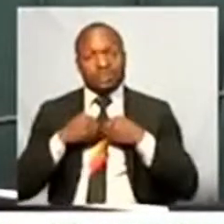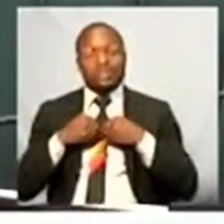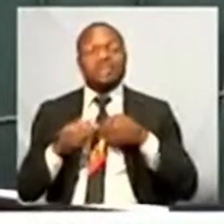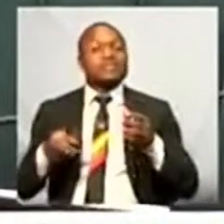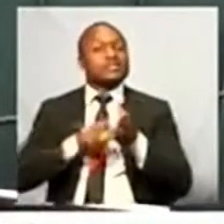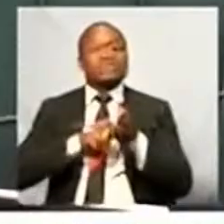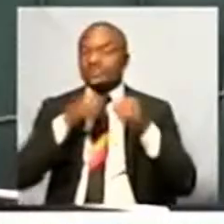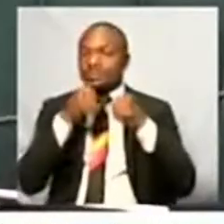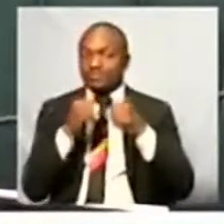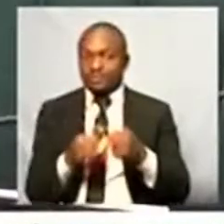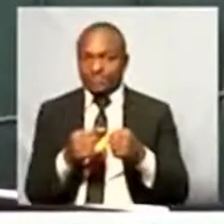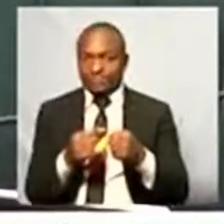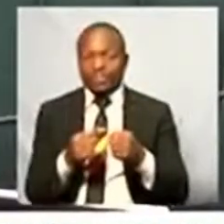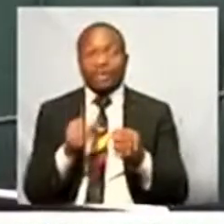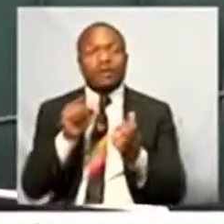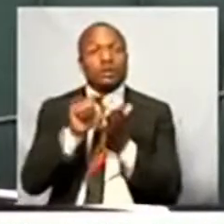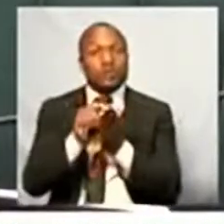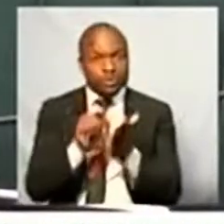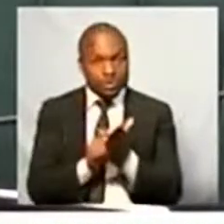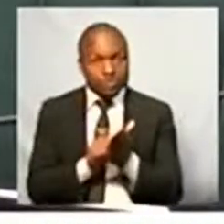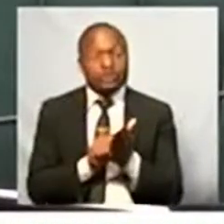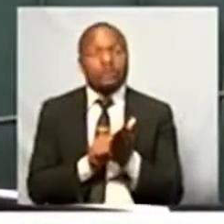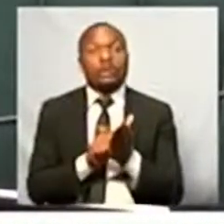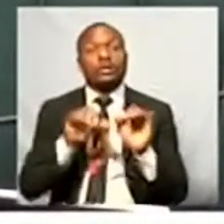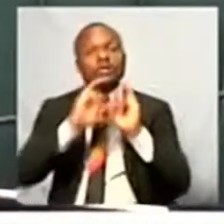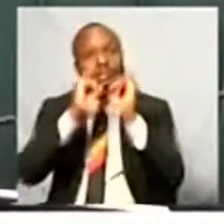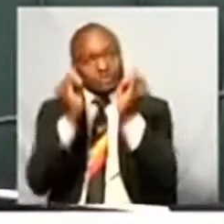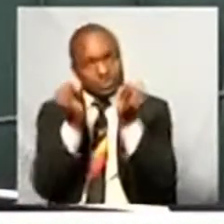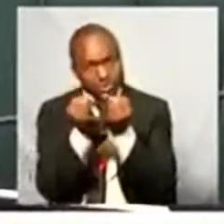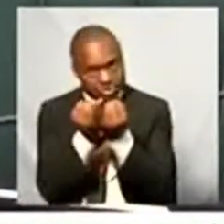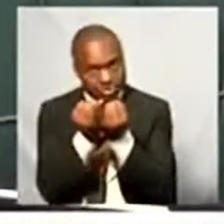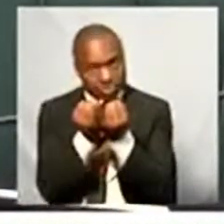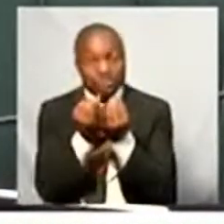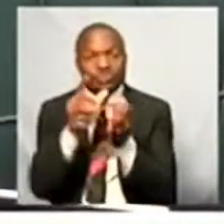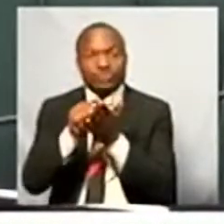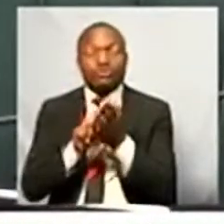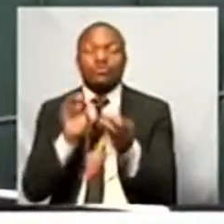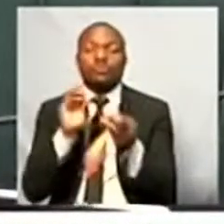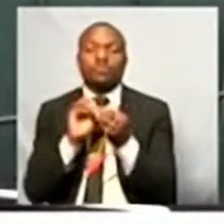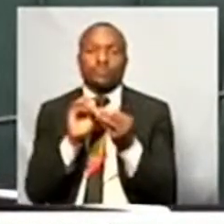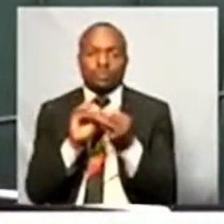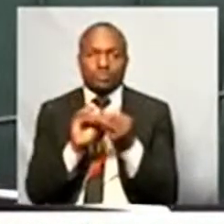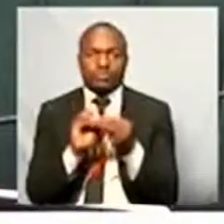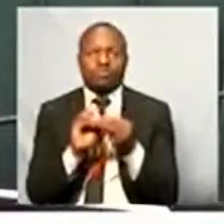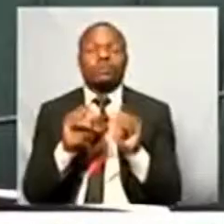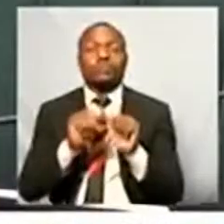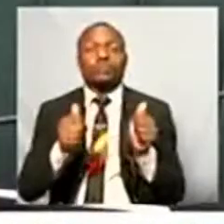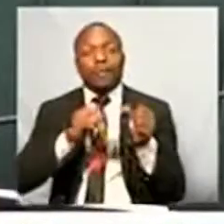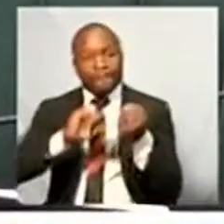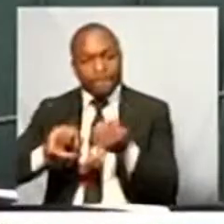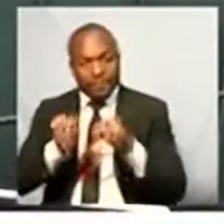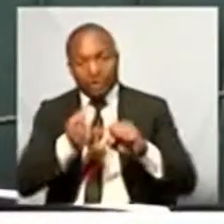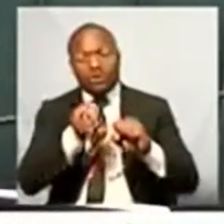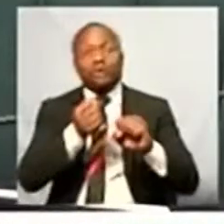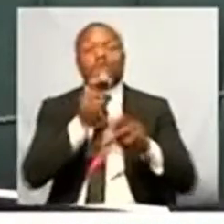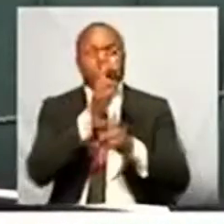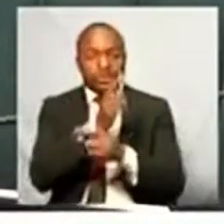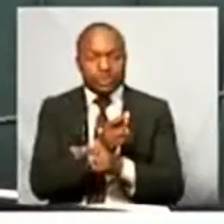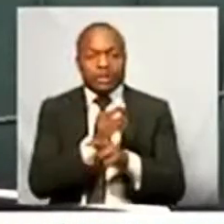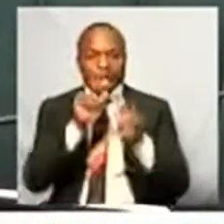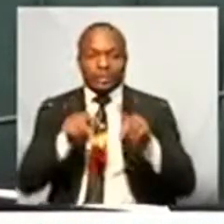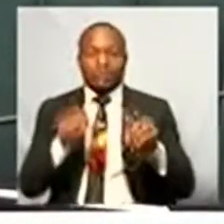strengthened legal and also institutional framework to more effectively protect the rights of persons